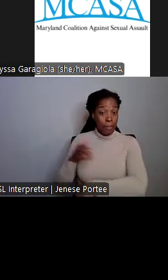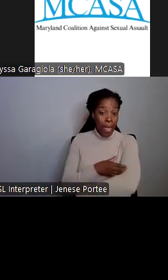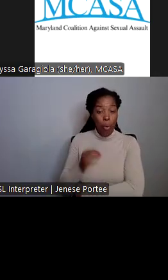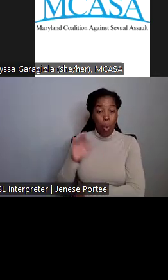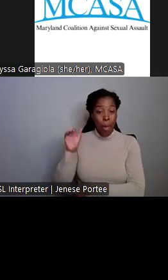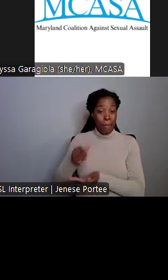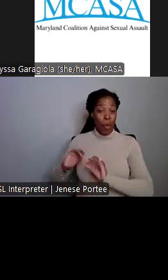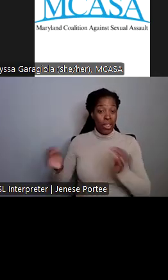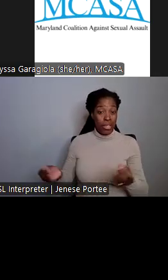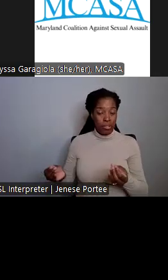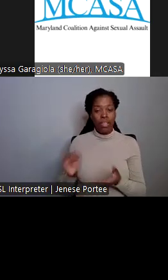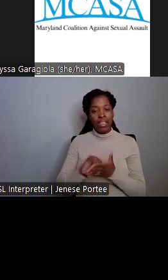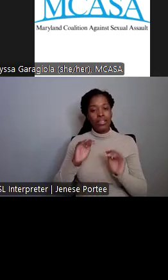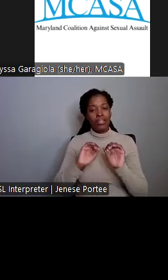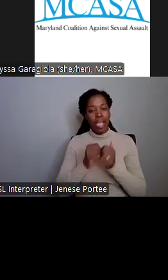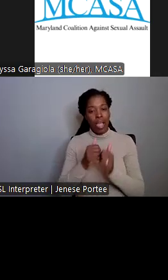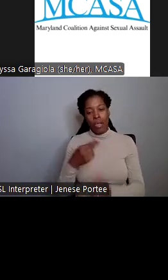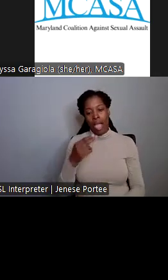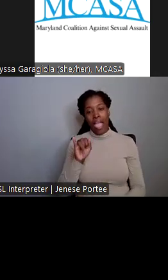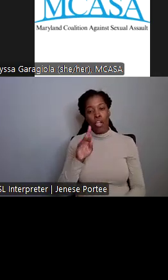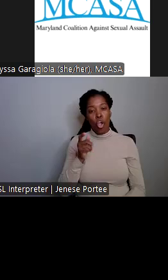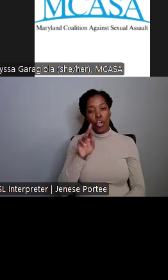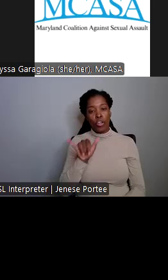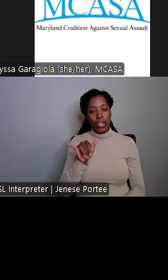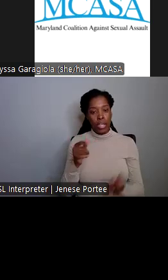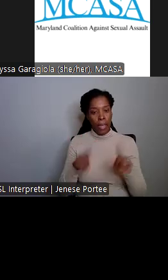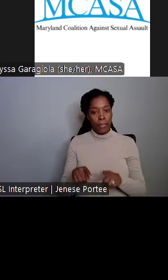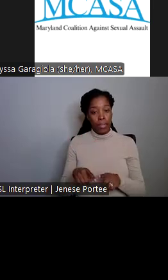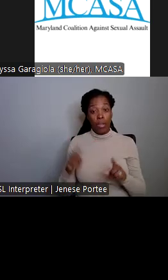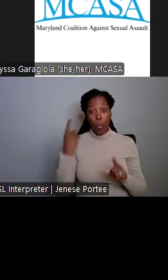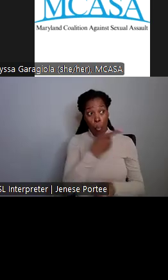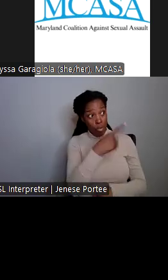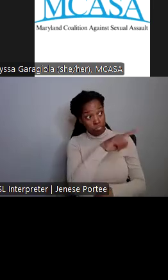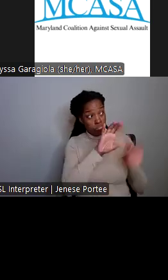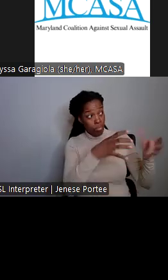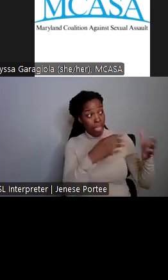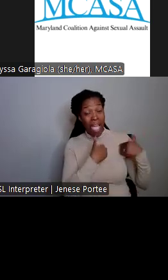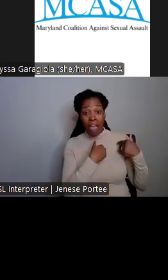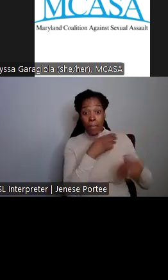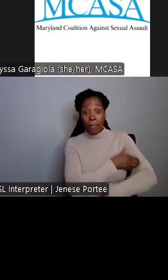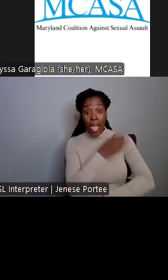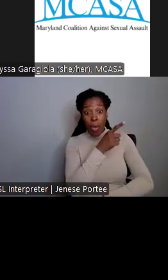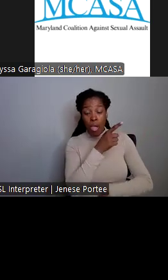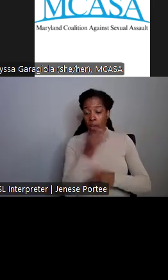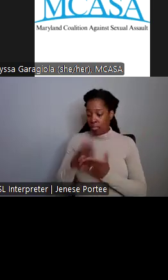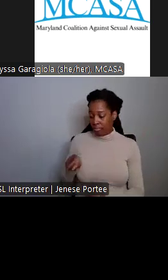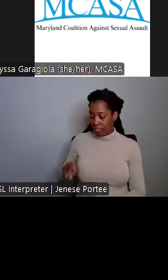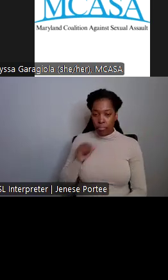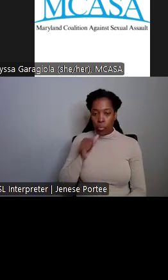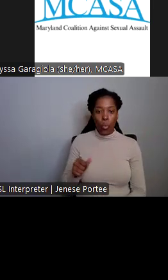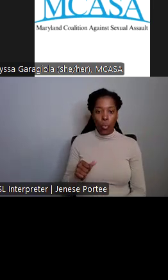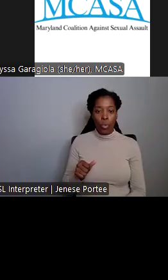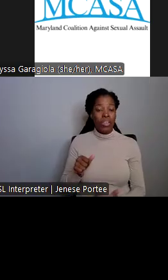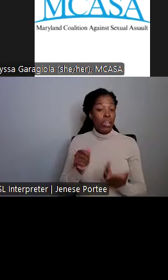has power, the other group does not. This is so important to talk about when we do anti-sexual violence work